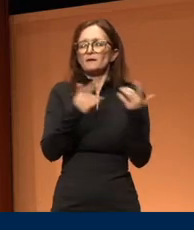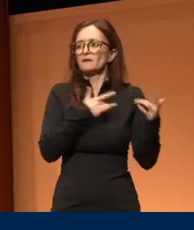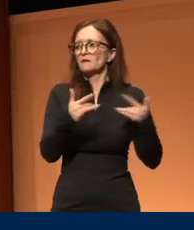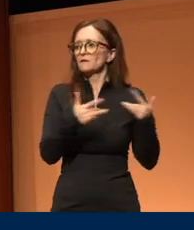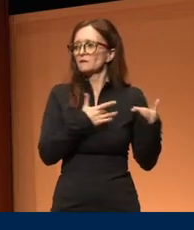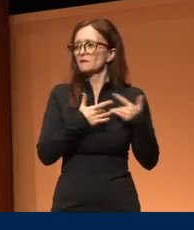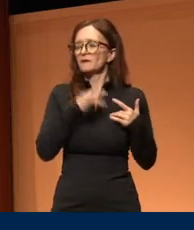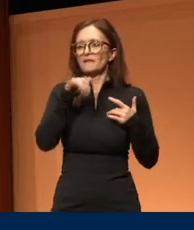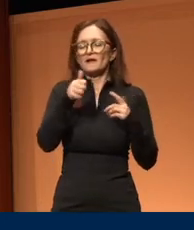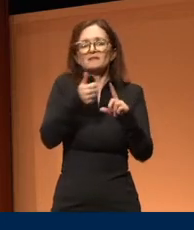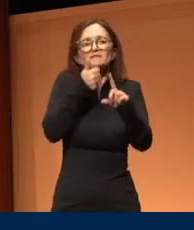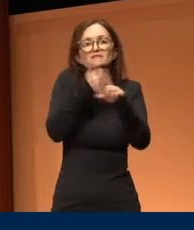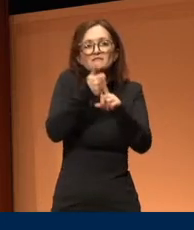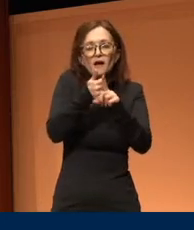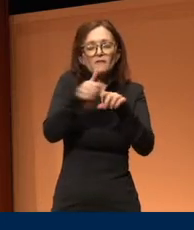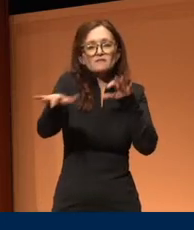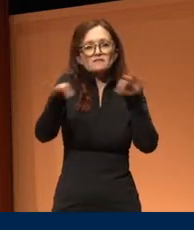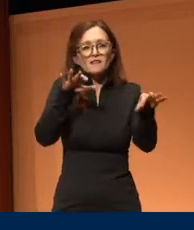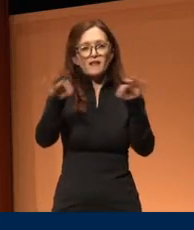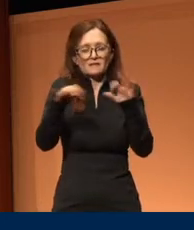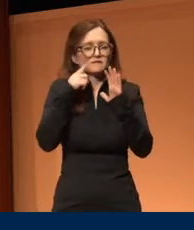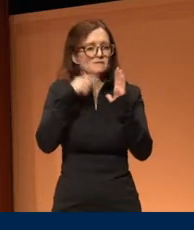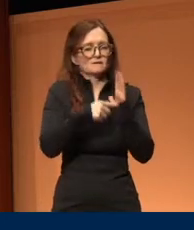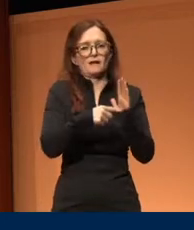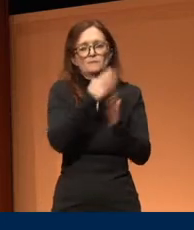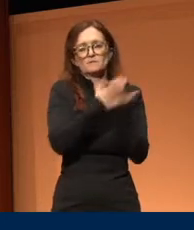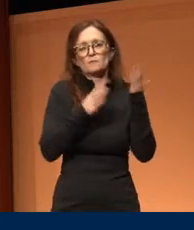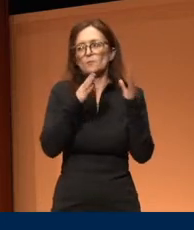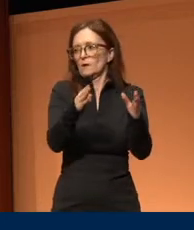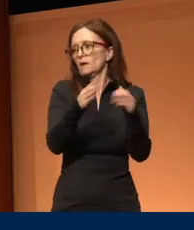this a self-selecting sample in some way?